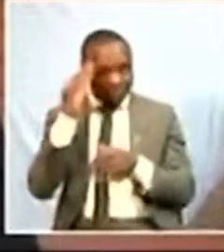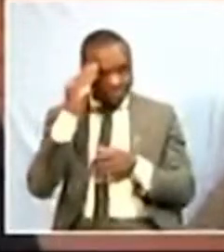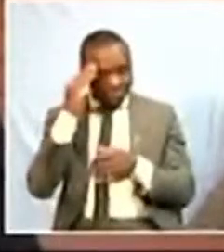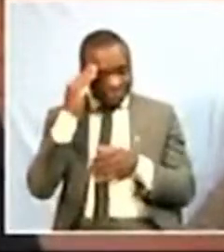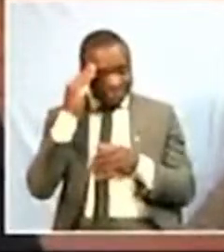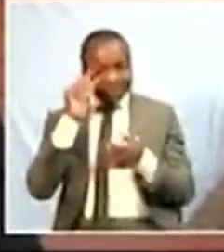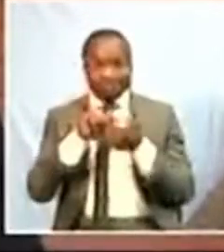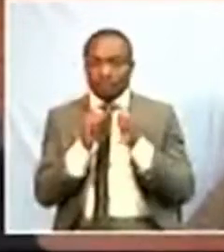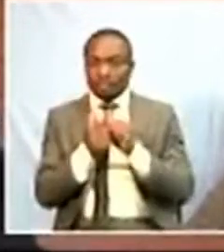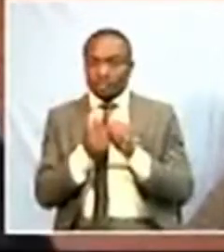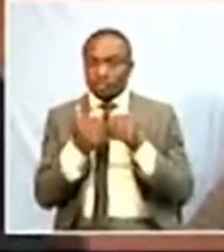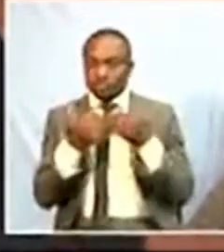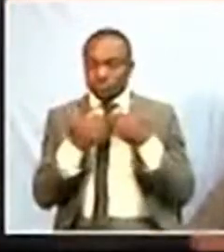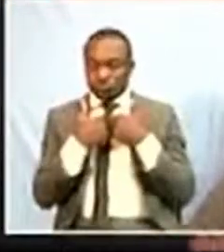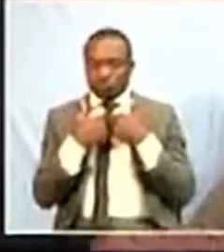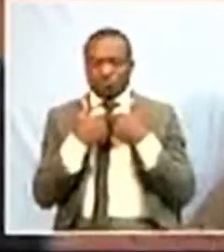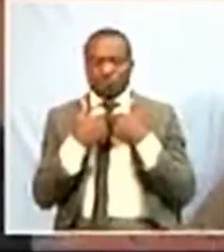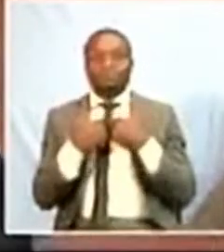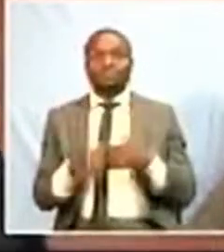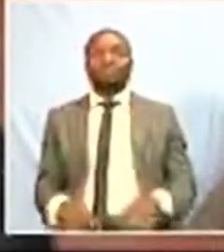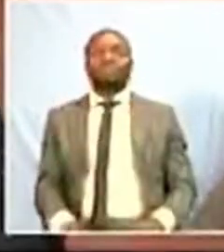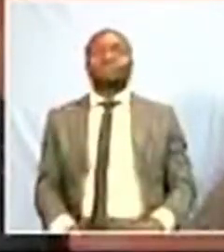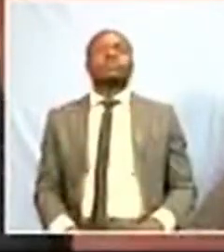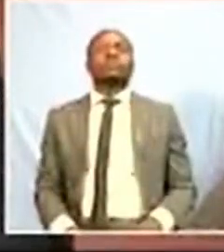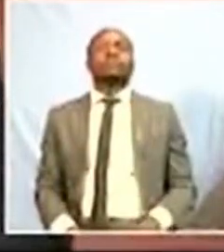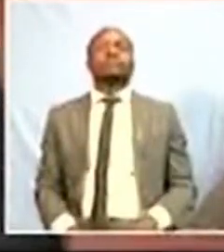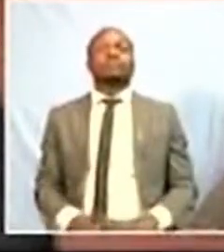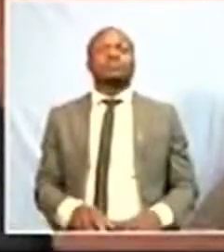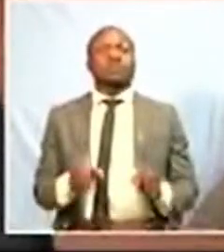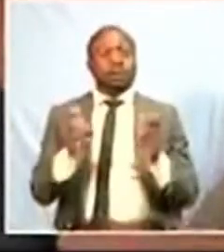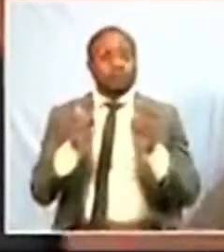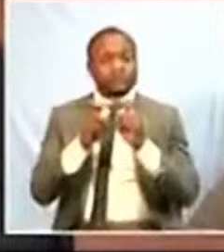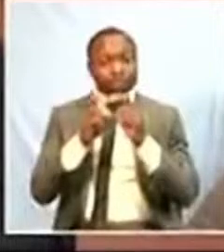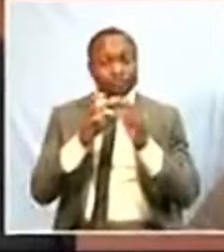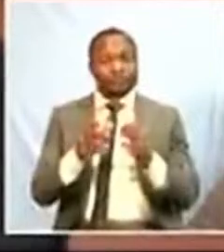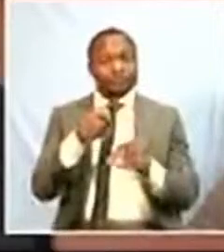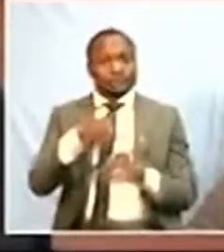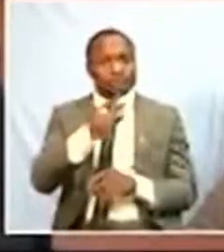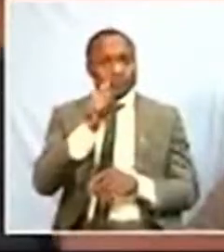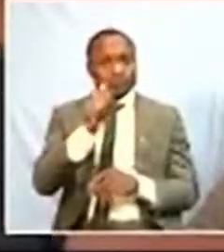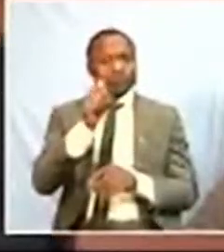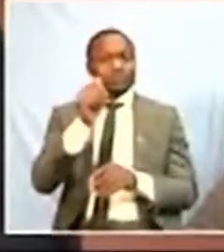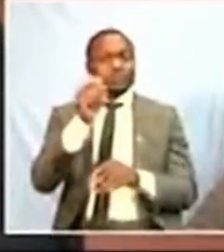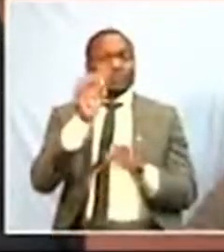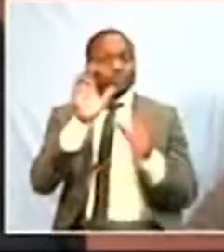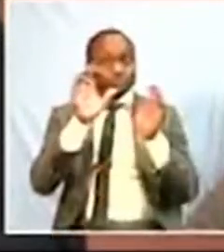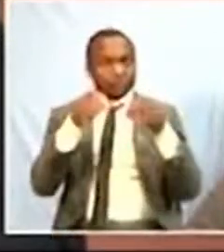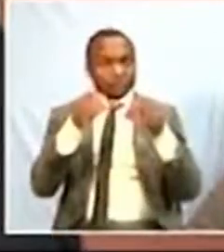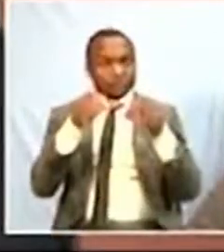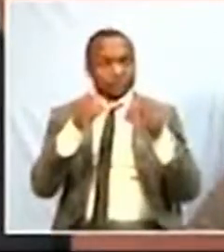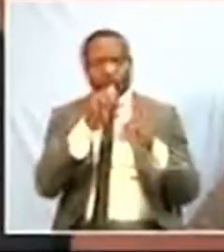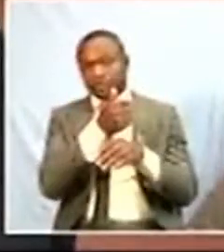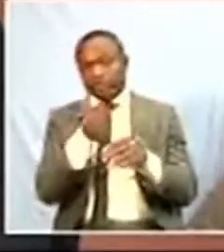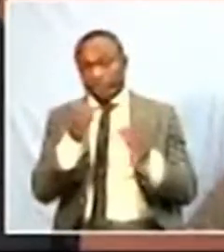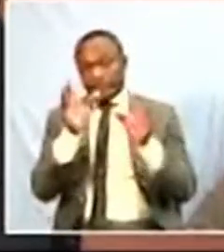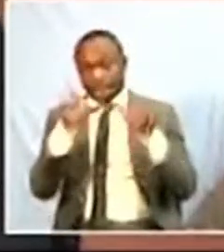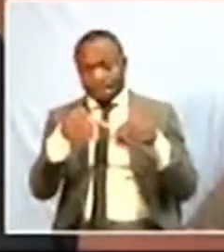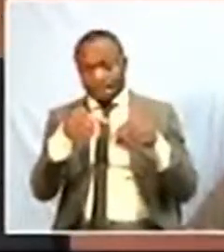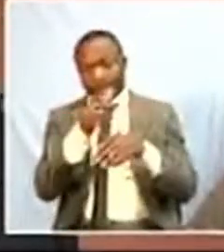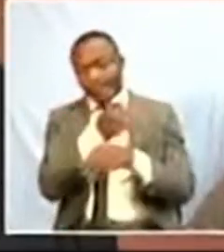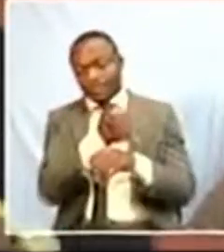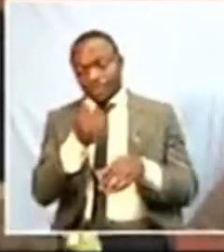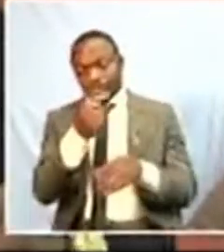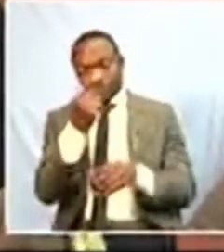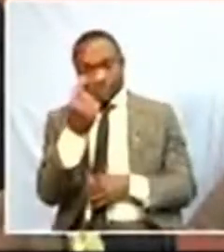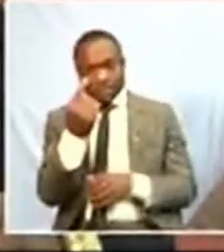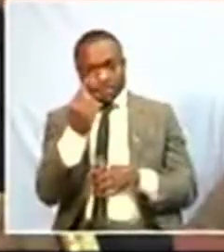implications it has on the contractor himself, on the council, on the other councils, and anybody else